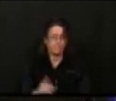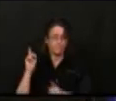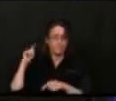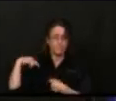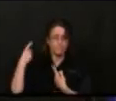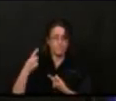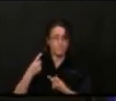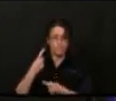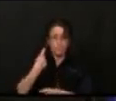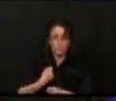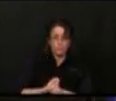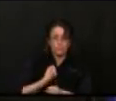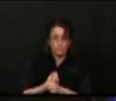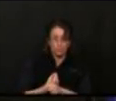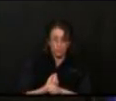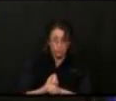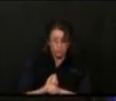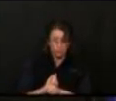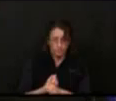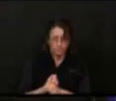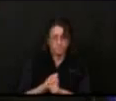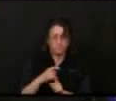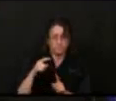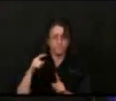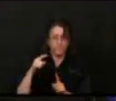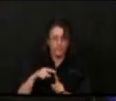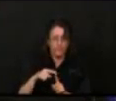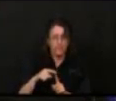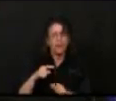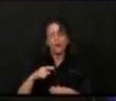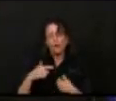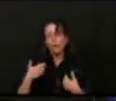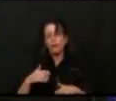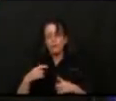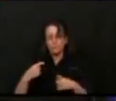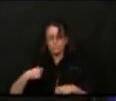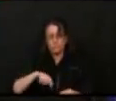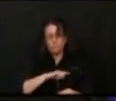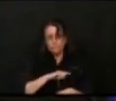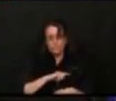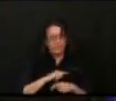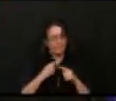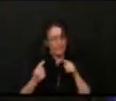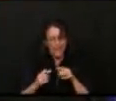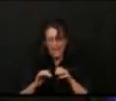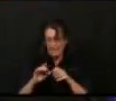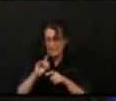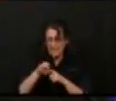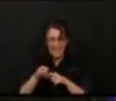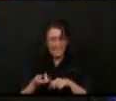struggled to figure out how best to keep the tax rate down.